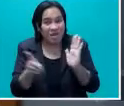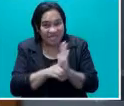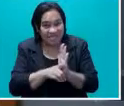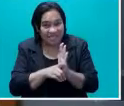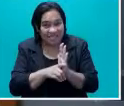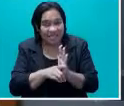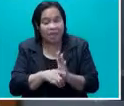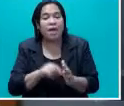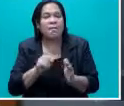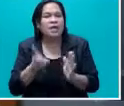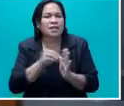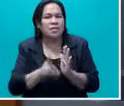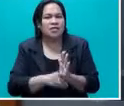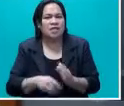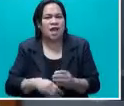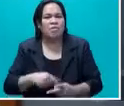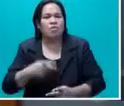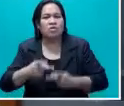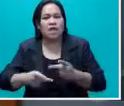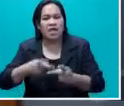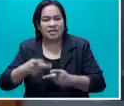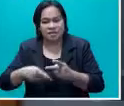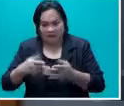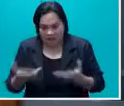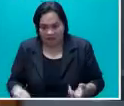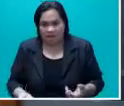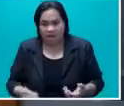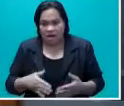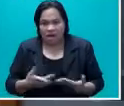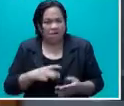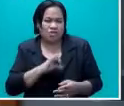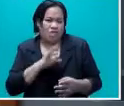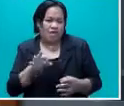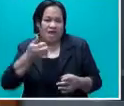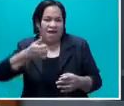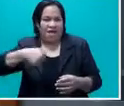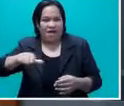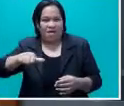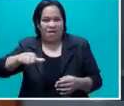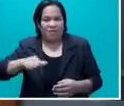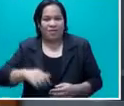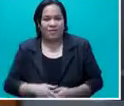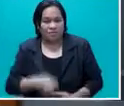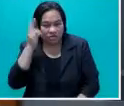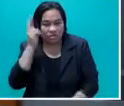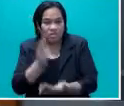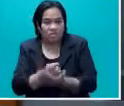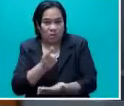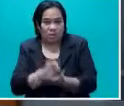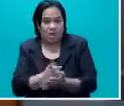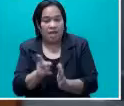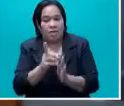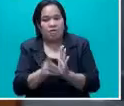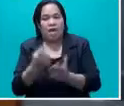the democratic processes in place does not allow genuine democracy